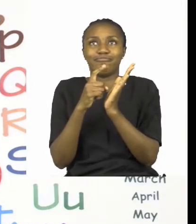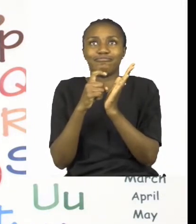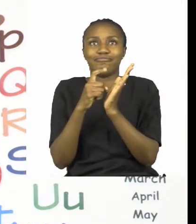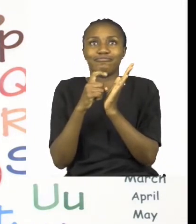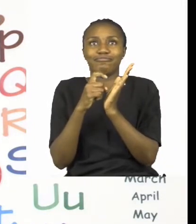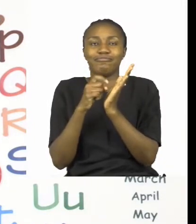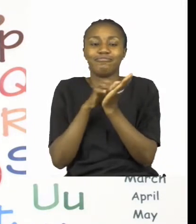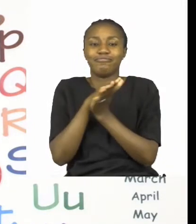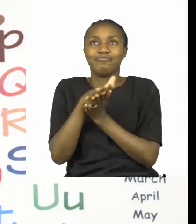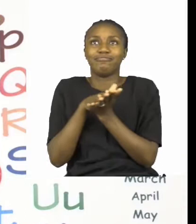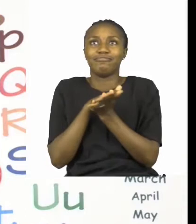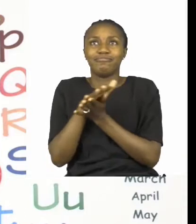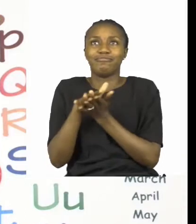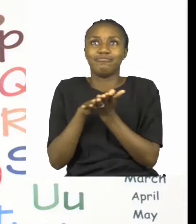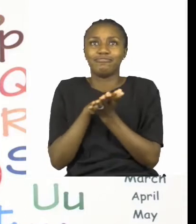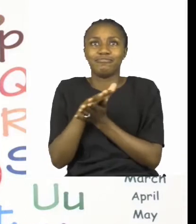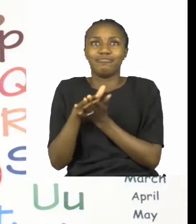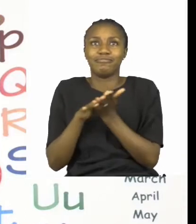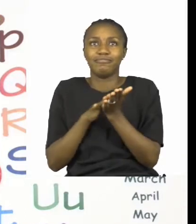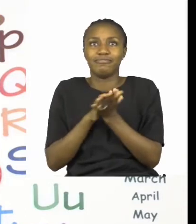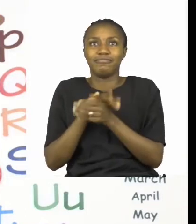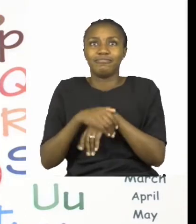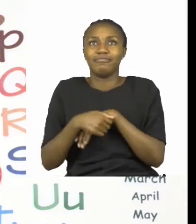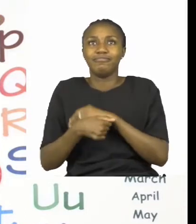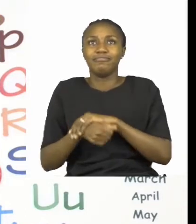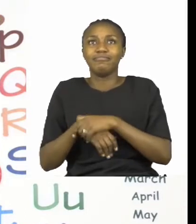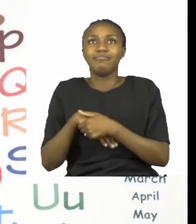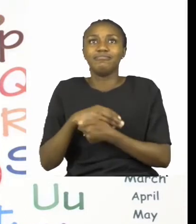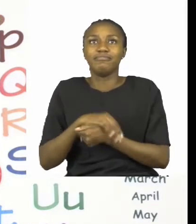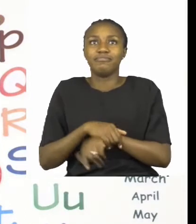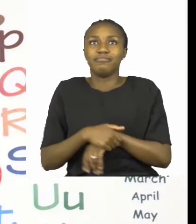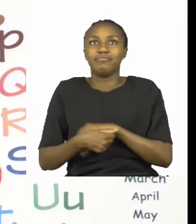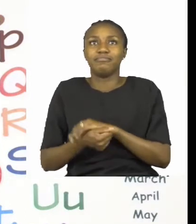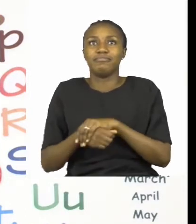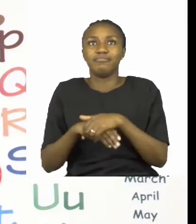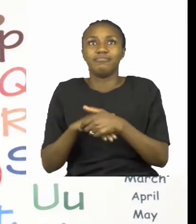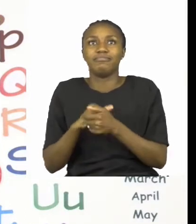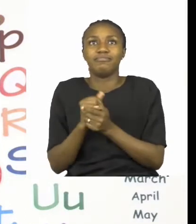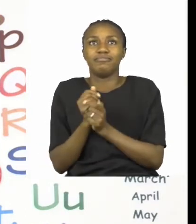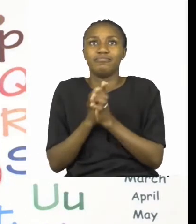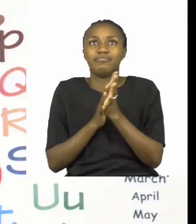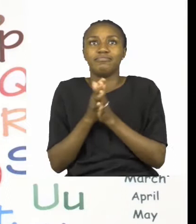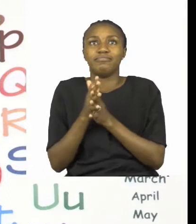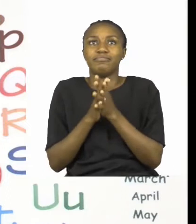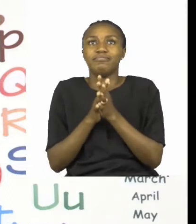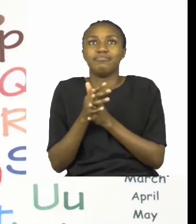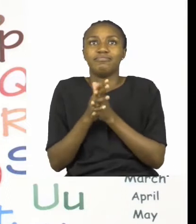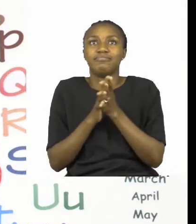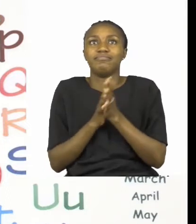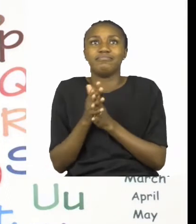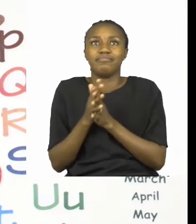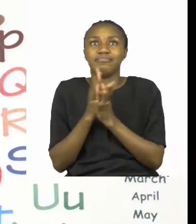sanitizer and we rub inside our hands, around our hands, in between our